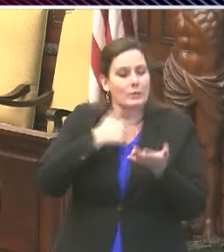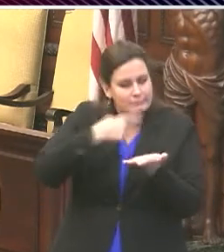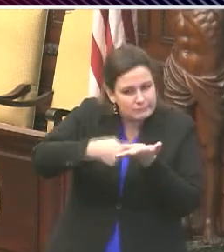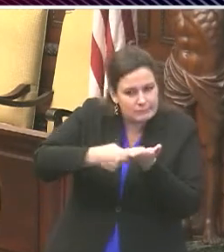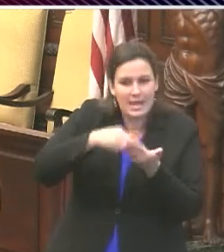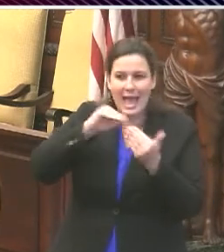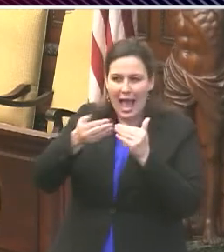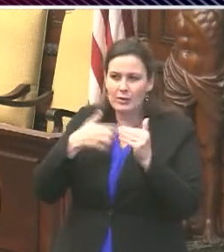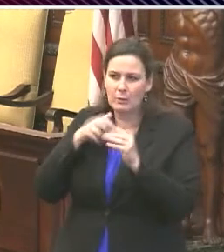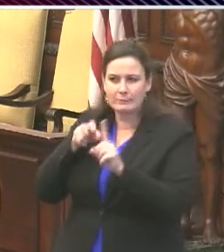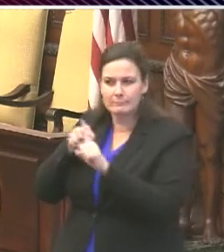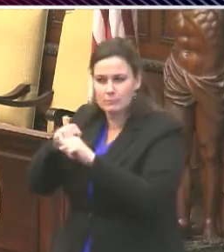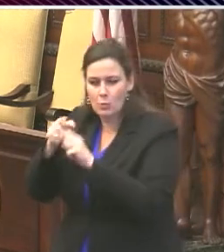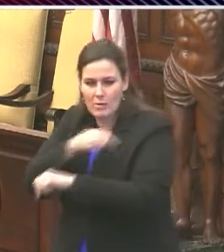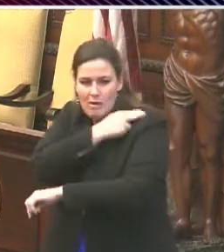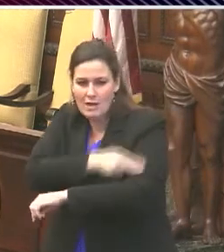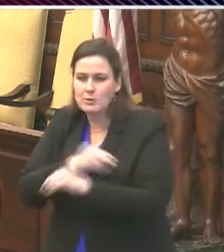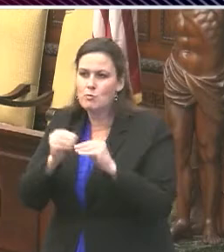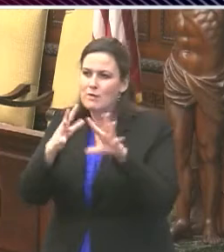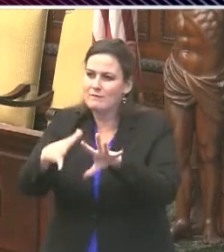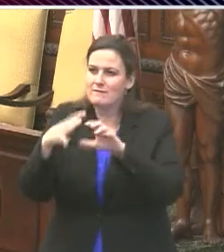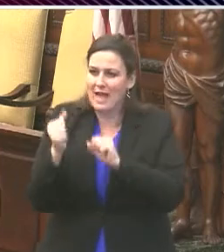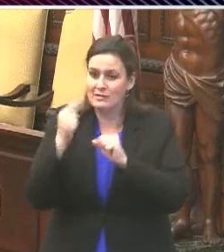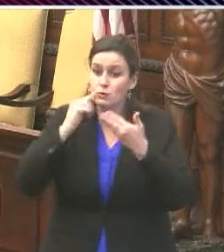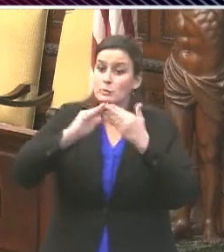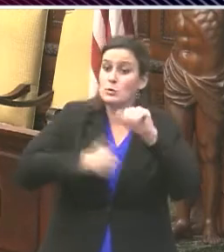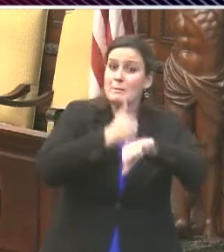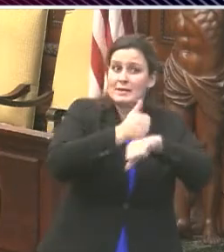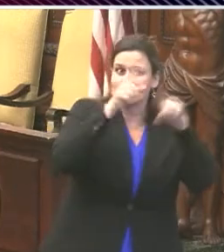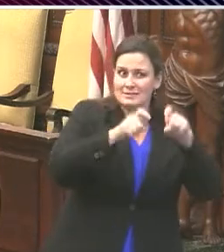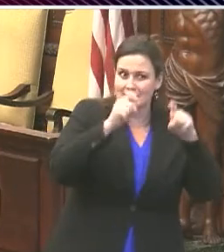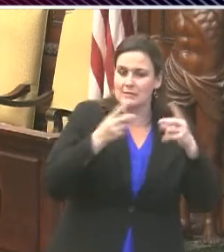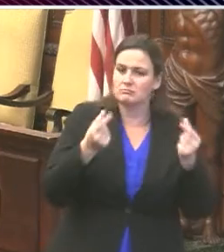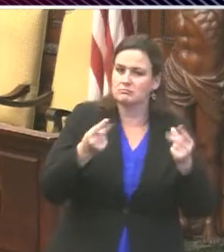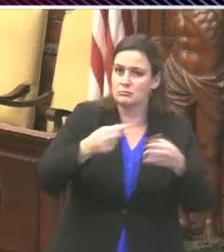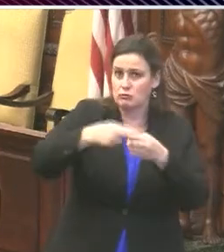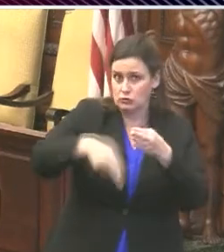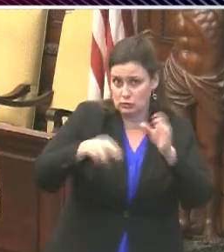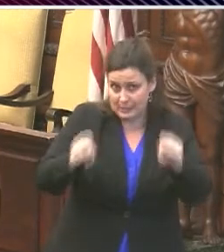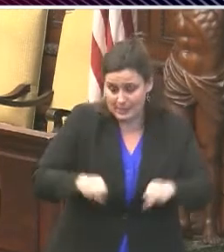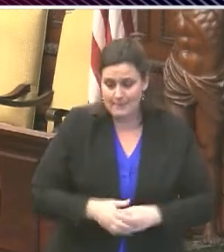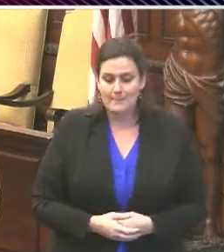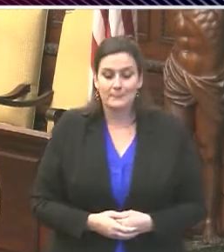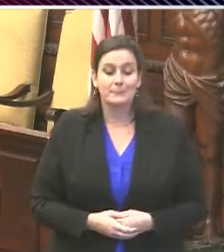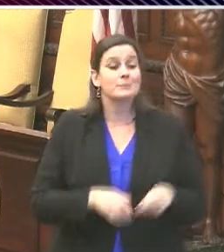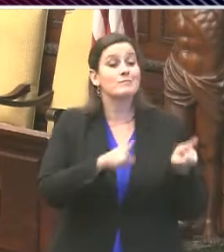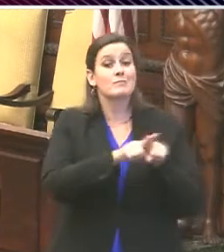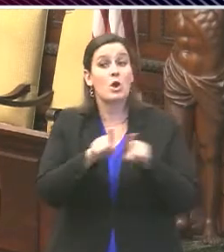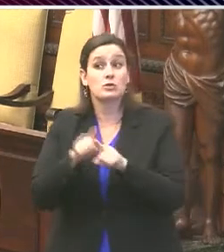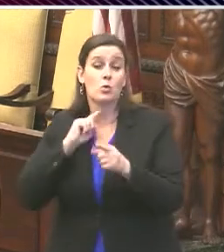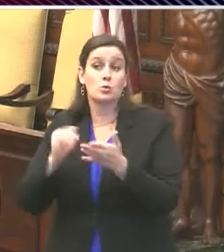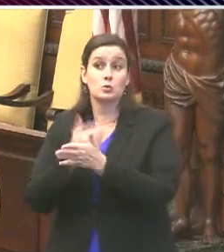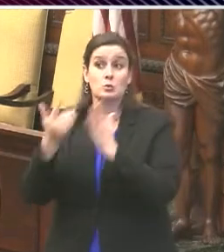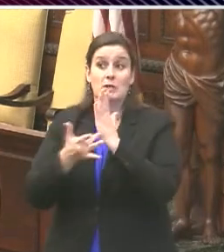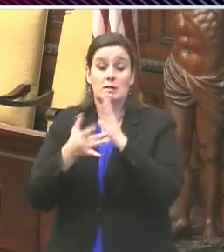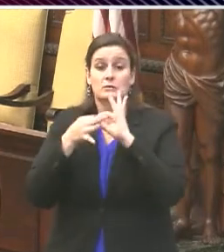get a quicker turnaround for community-based testing. Separate from that is this new technology of tests, these antigen tests,